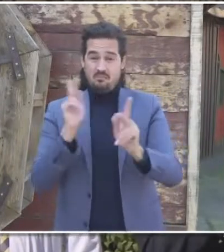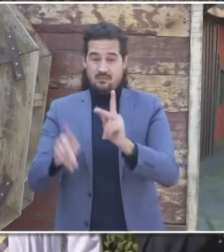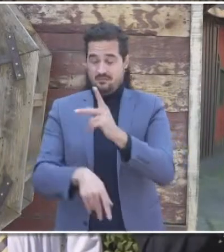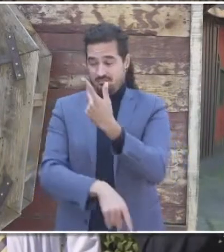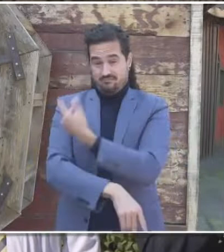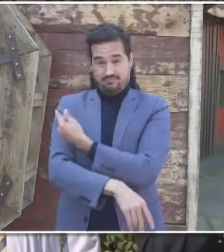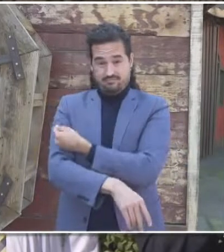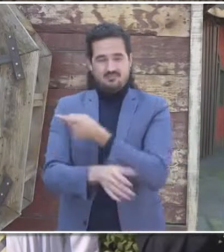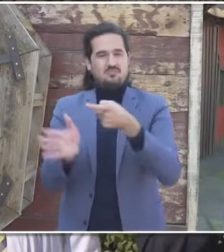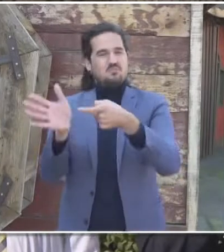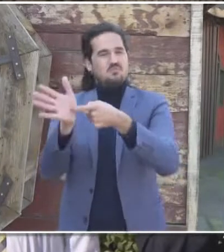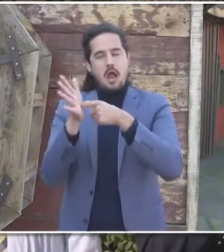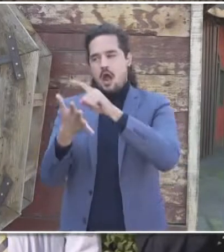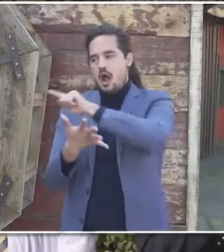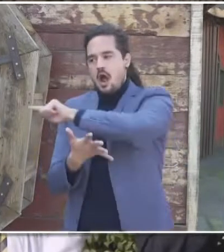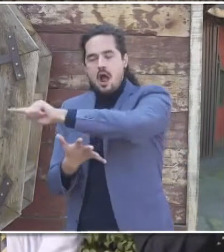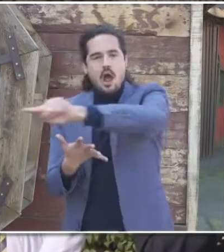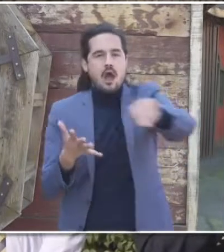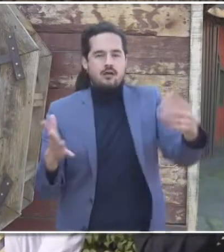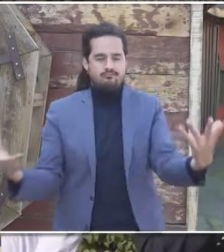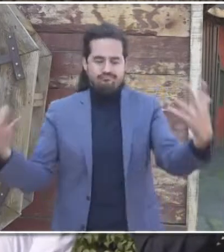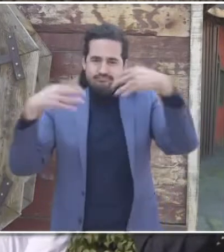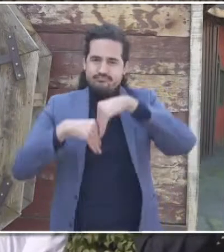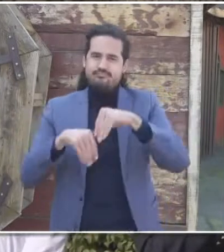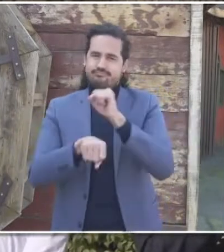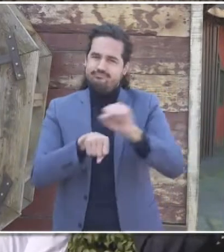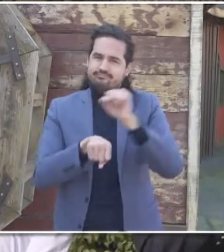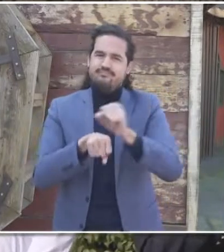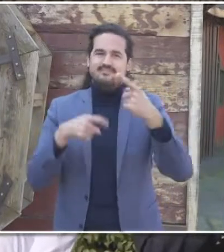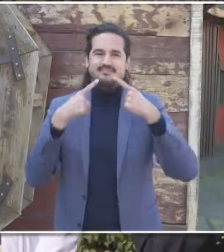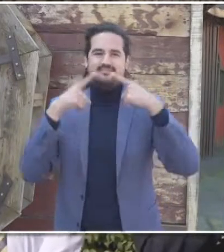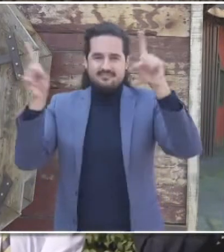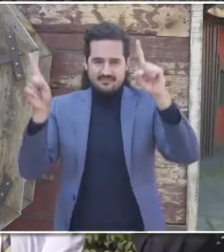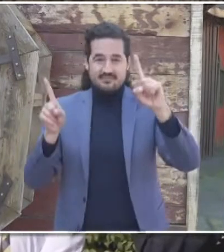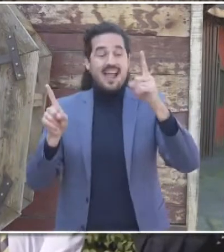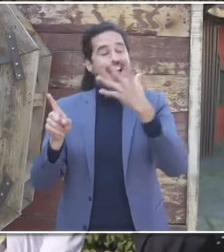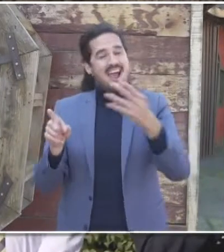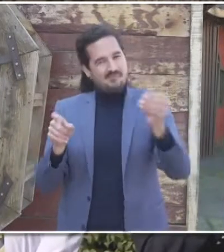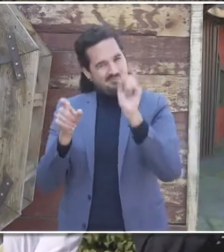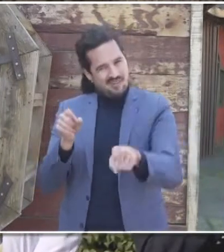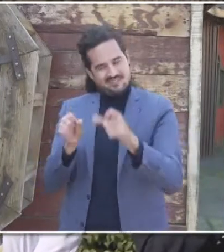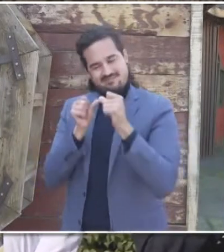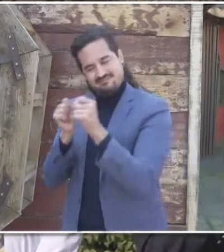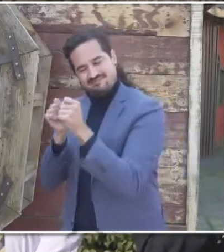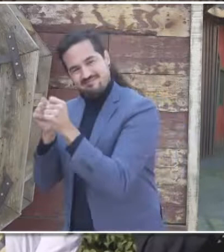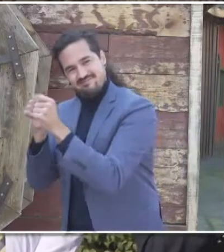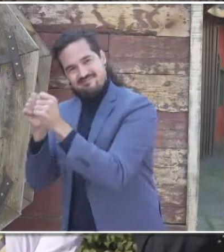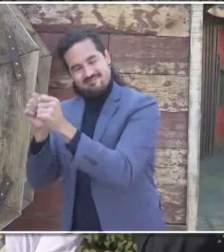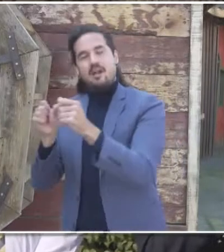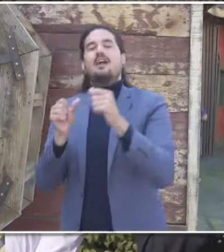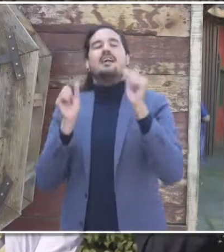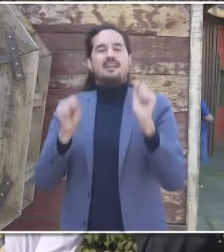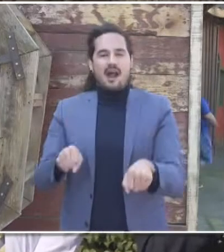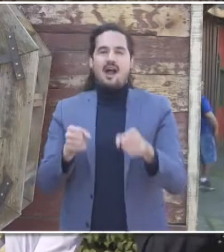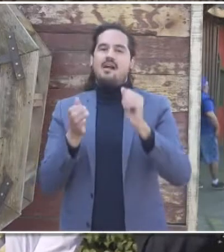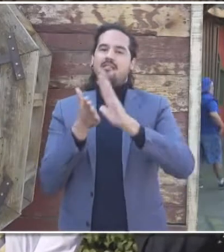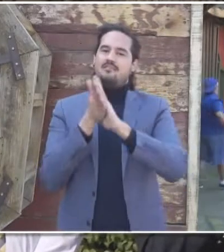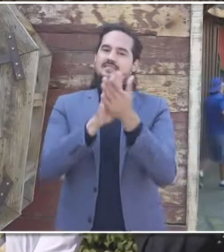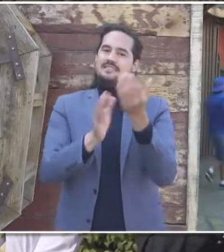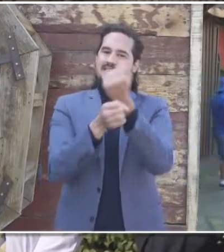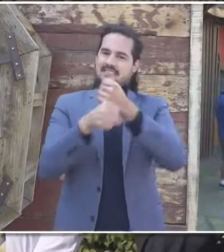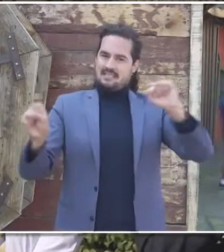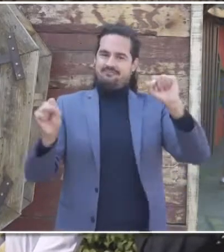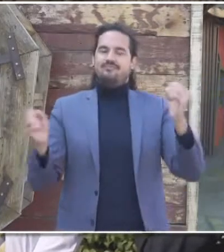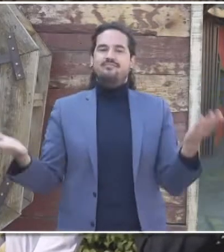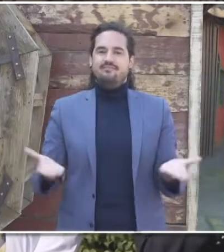component in ensuring that we can continue to make our communities safe. And this public health infrastructure that we are building today, everyone that I